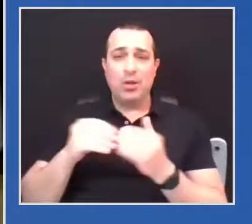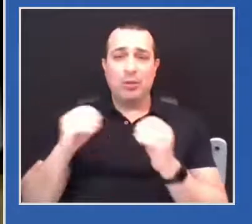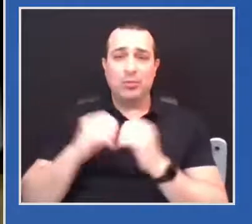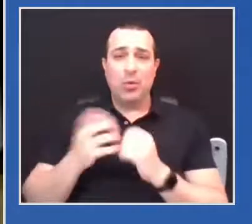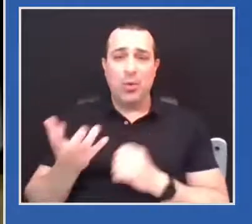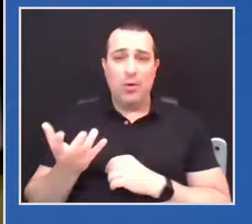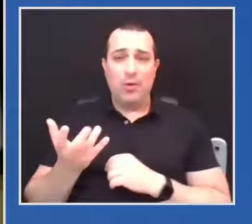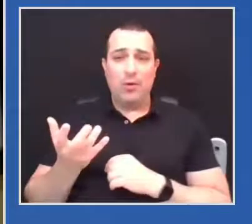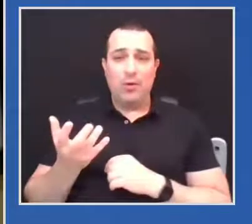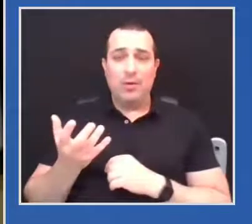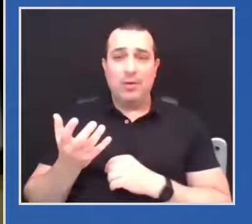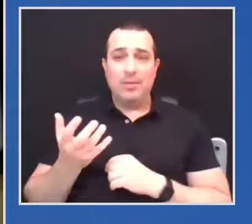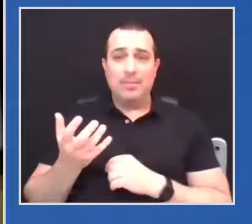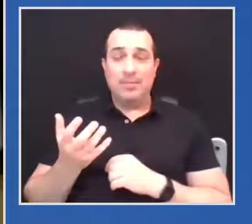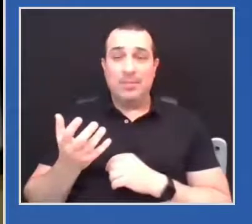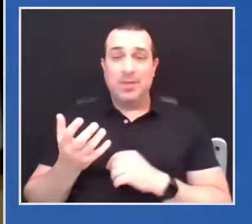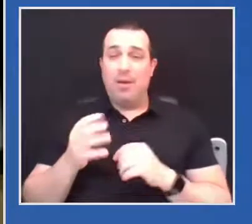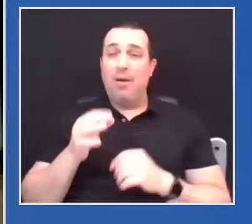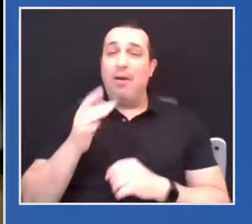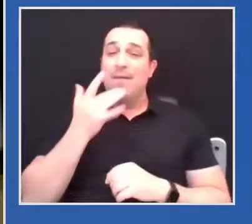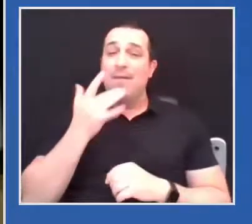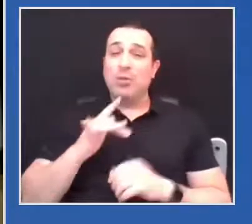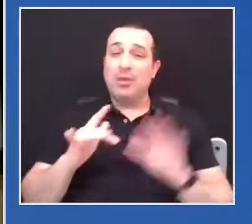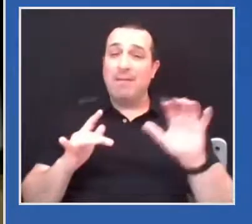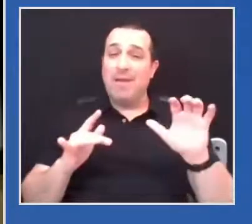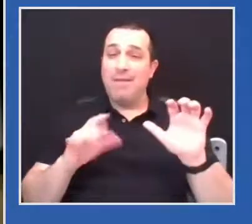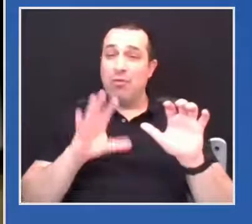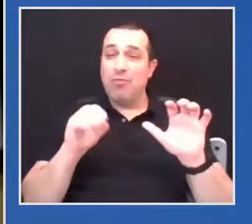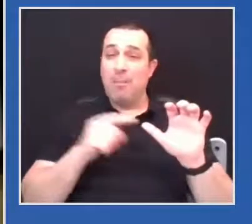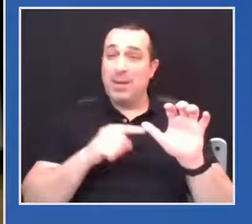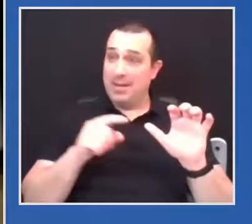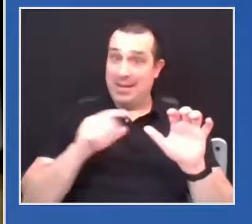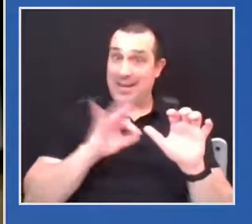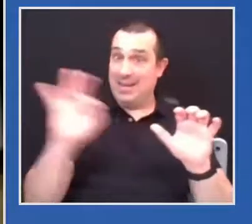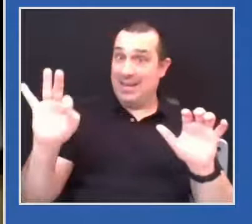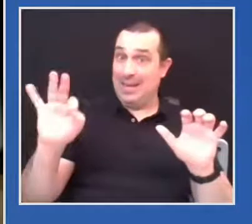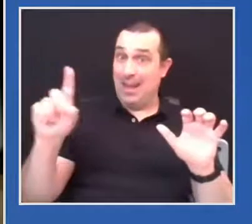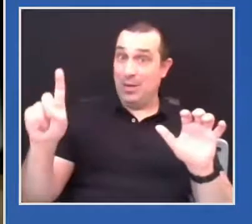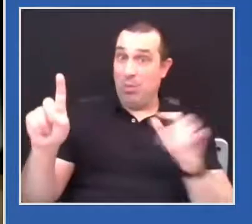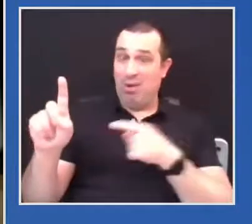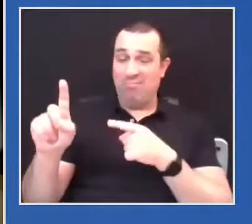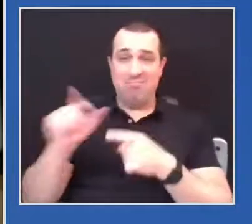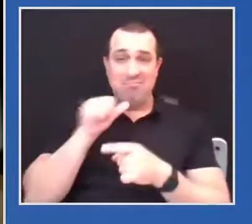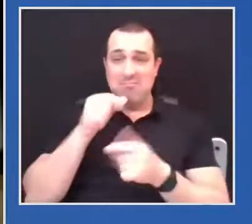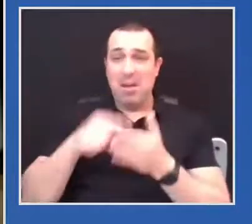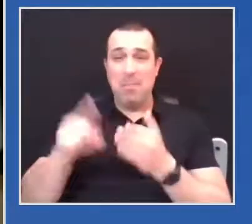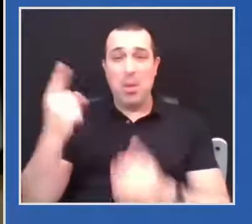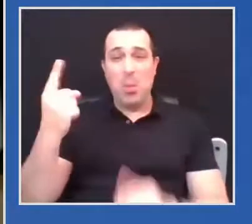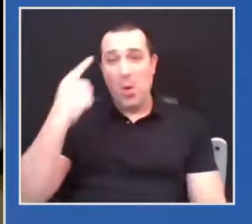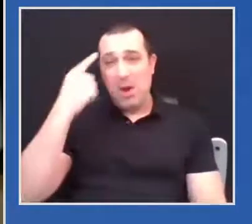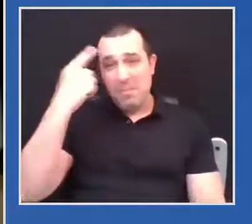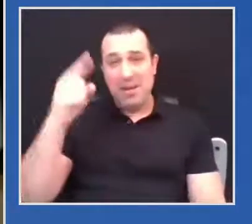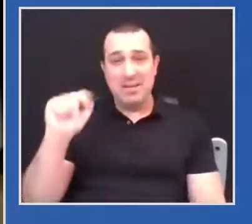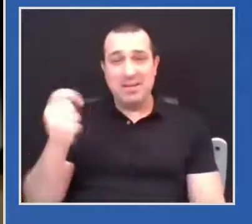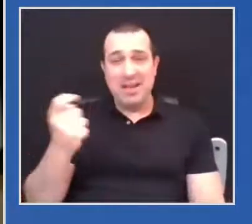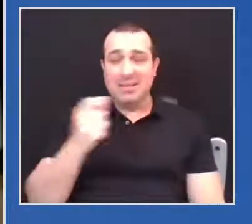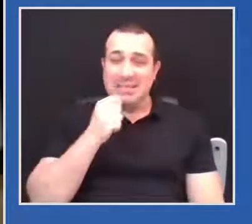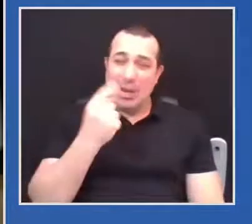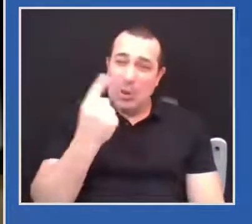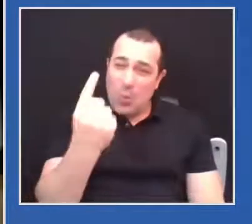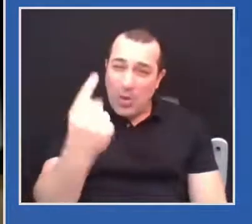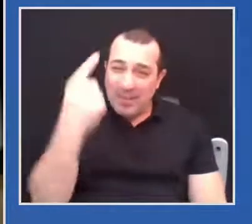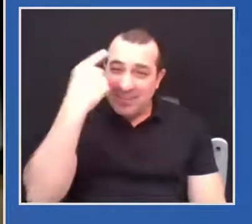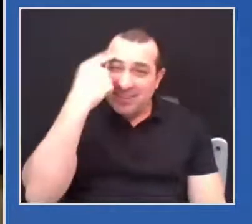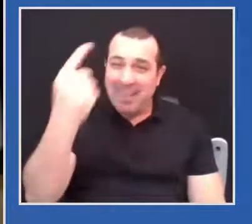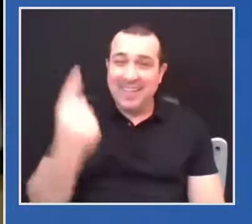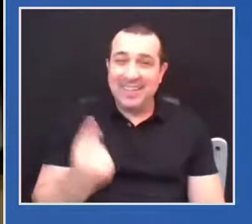91 of the Fortune 500 companies don't pay a penny in tax. Not a single solitary cent. If we made sure there